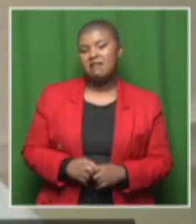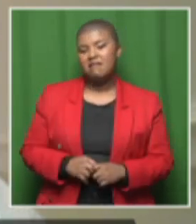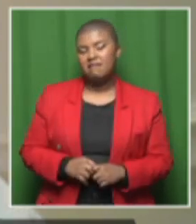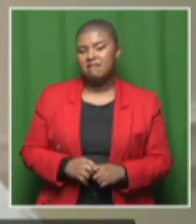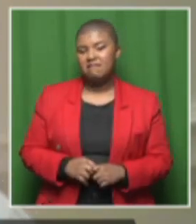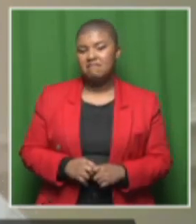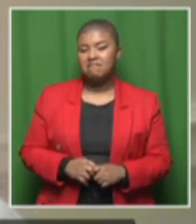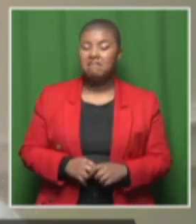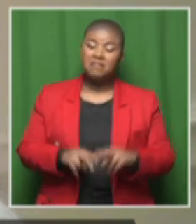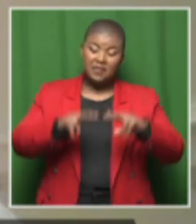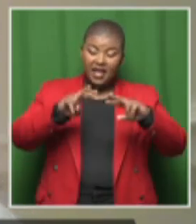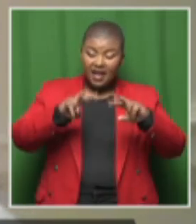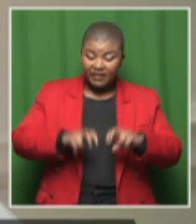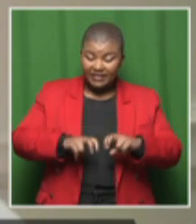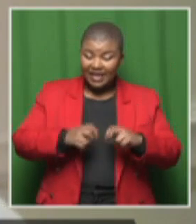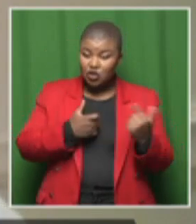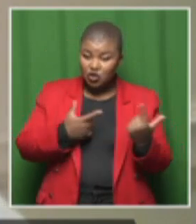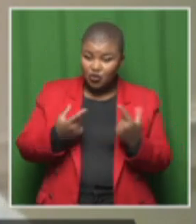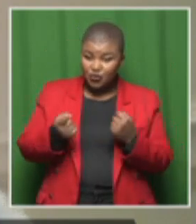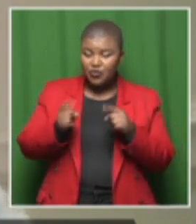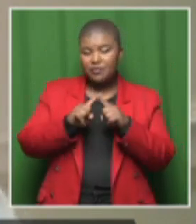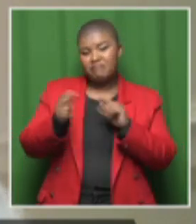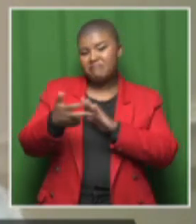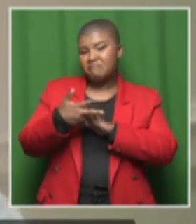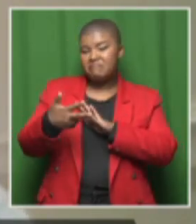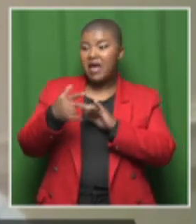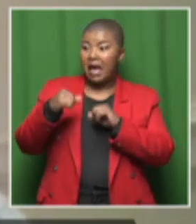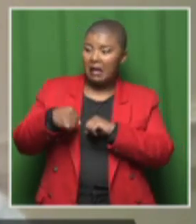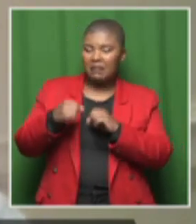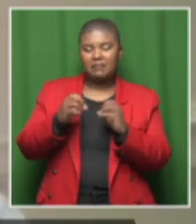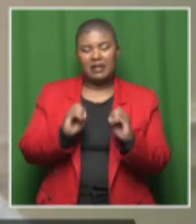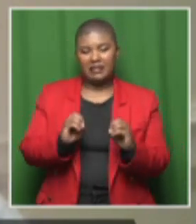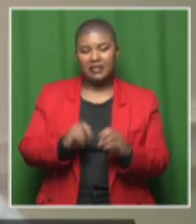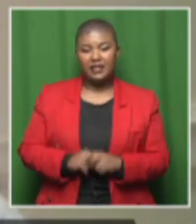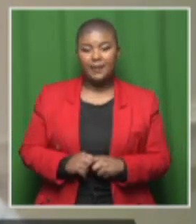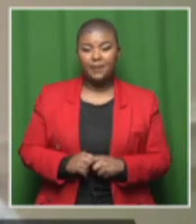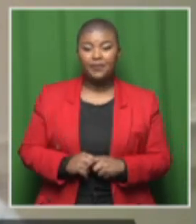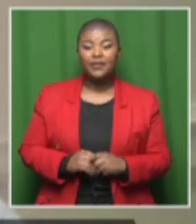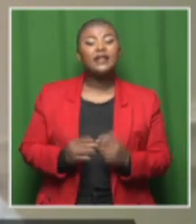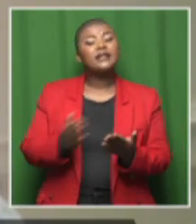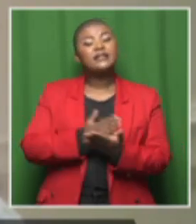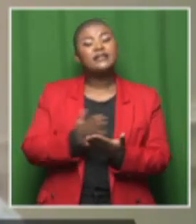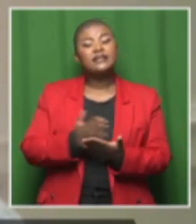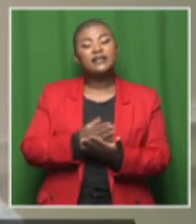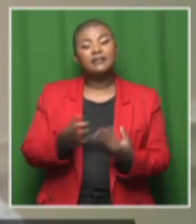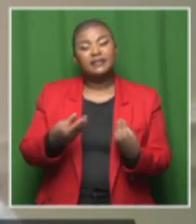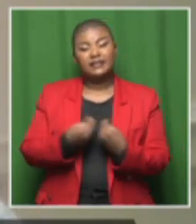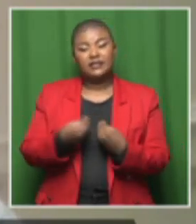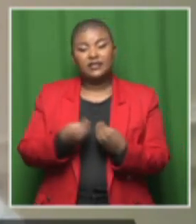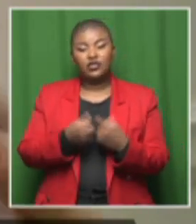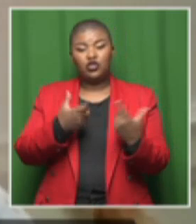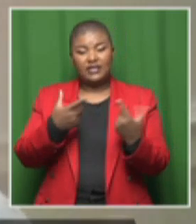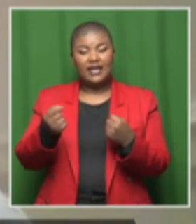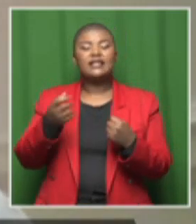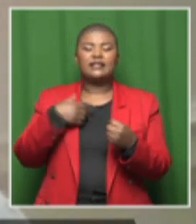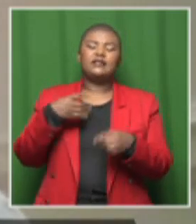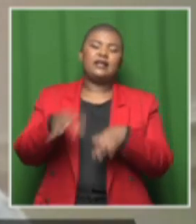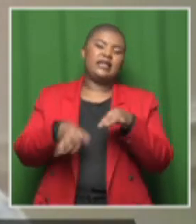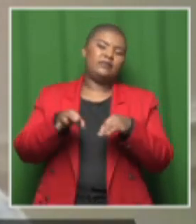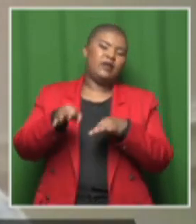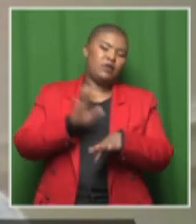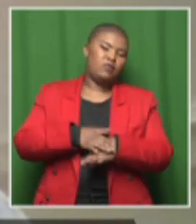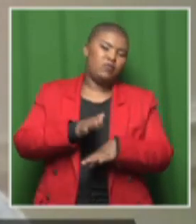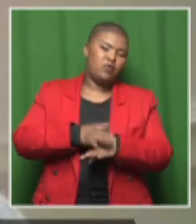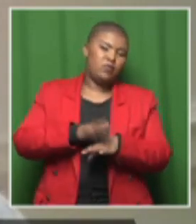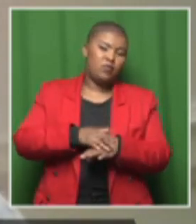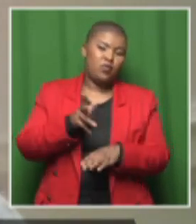of the investigation being unauthorized. So some of the actions that would be taken would still be unpacked in